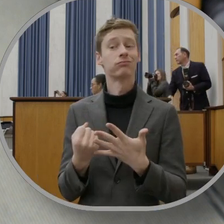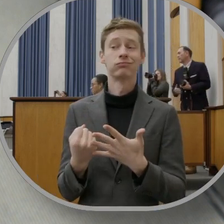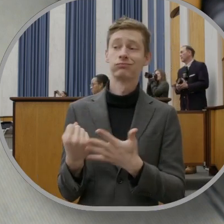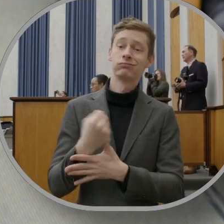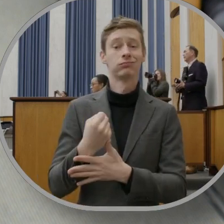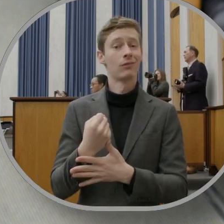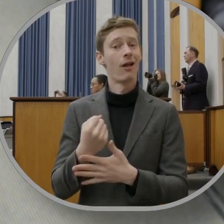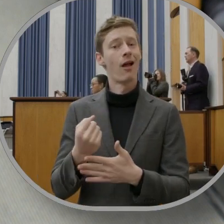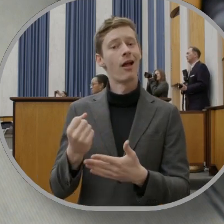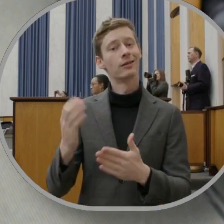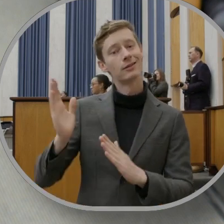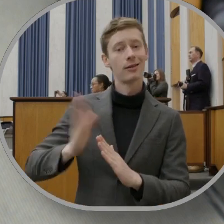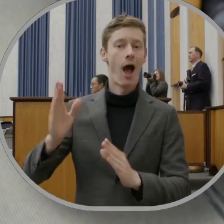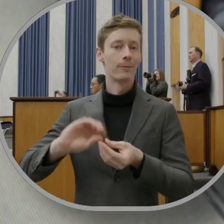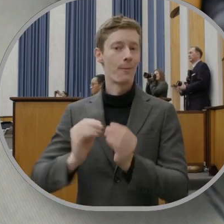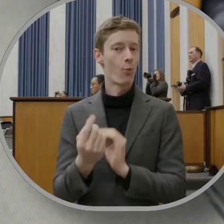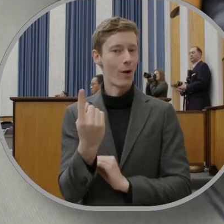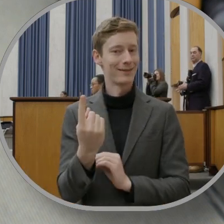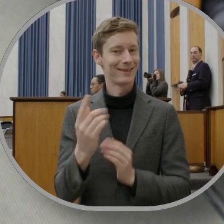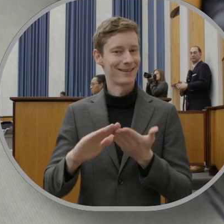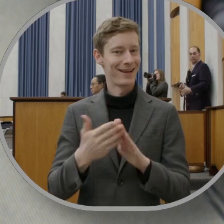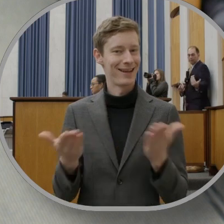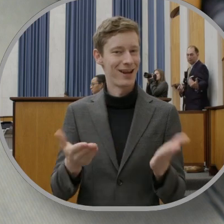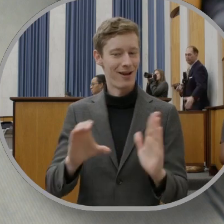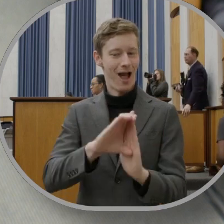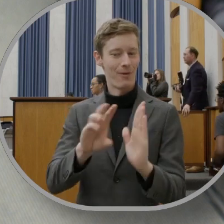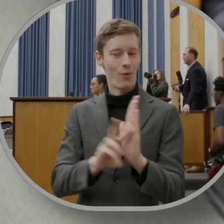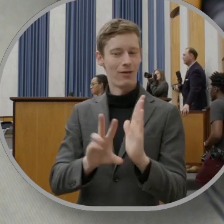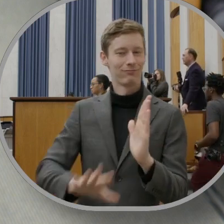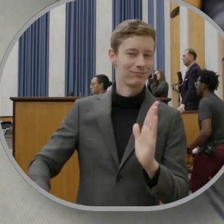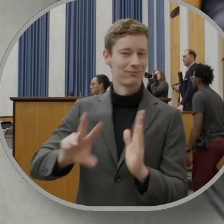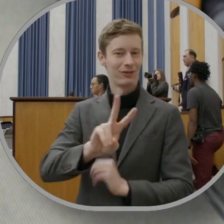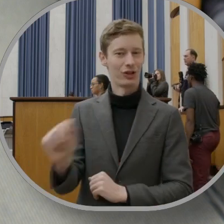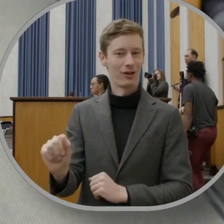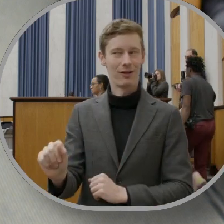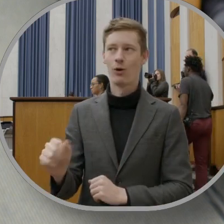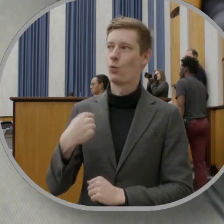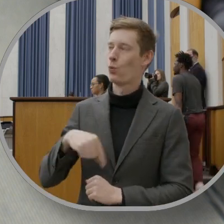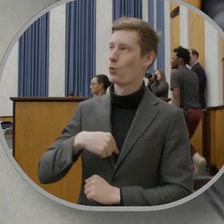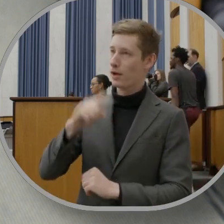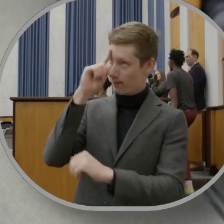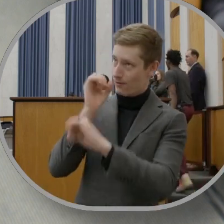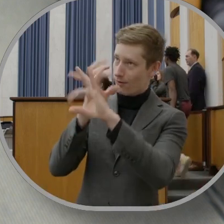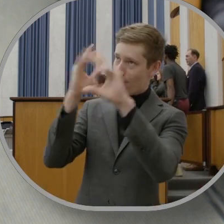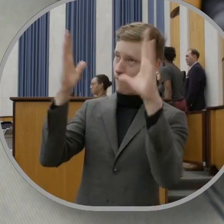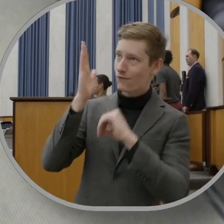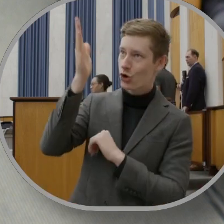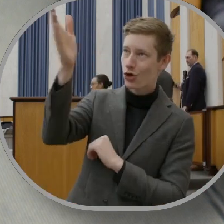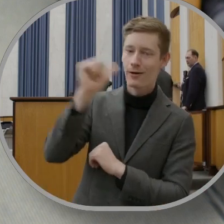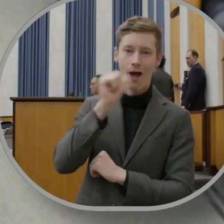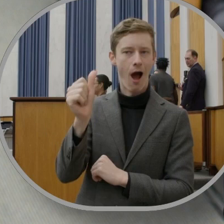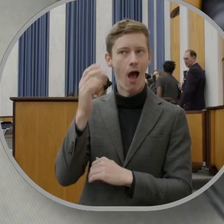live in the Commonwealth of Virginia, a city defined by its future, not its past, a city full of dreamers